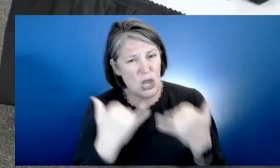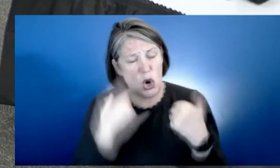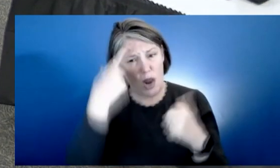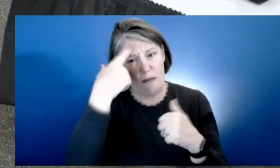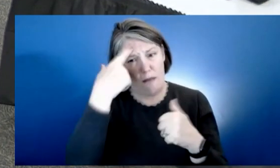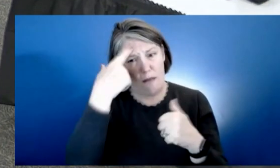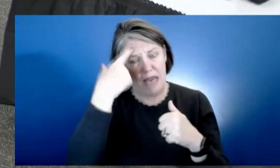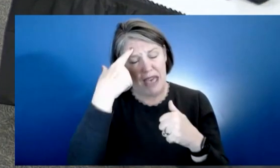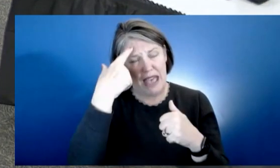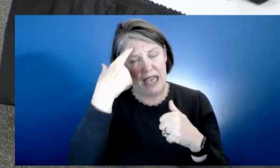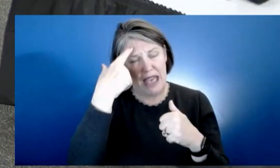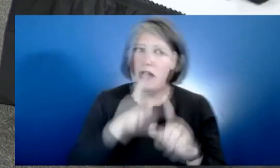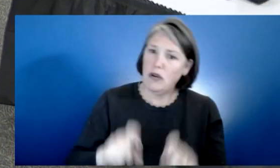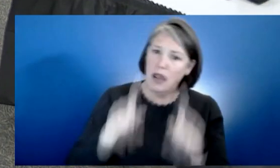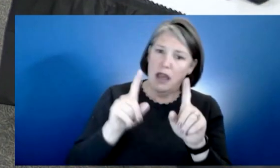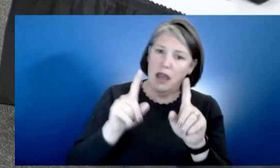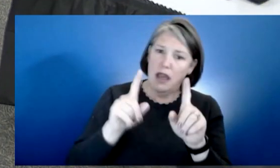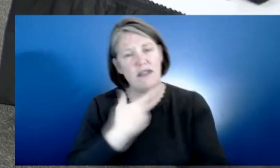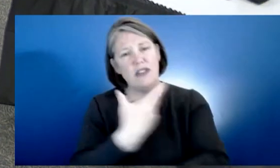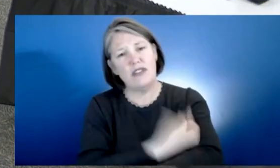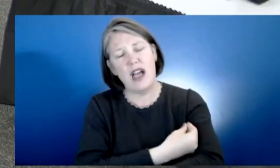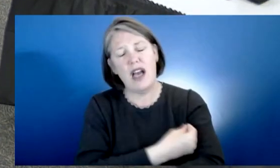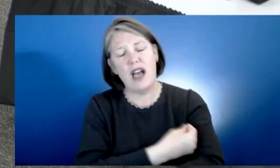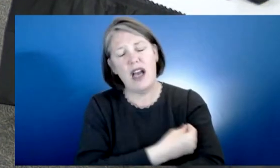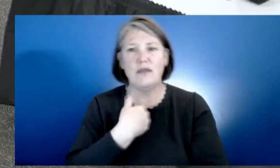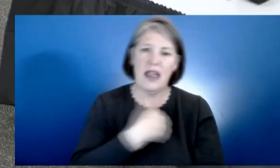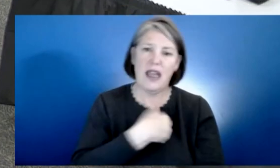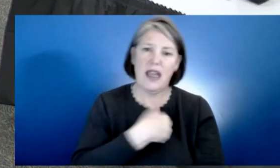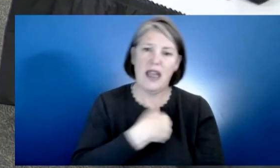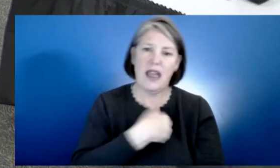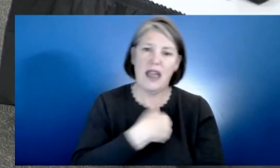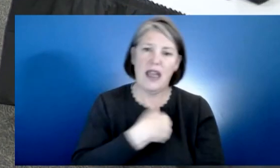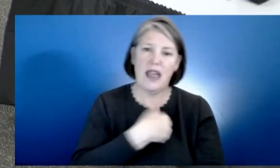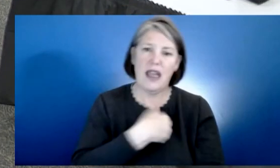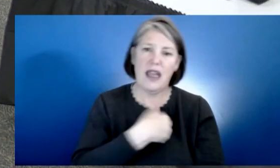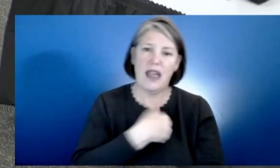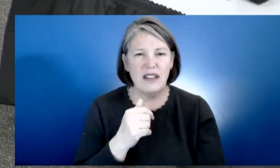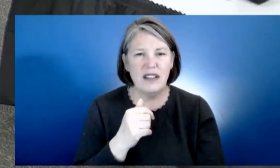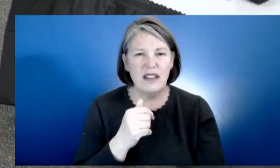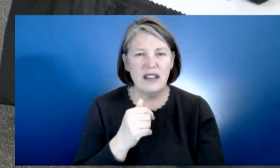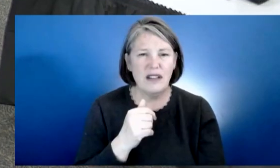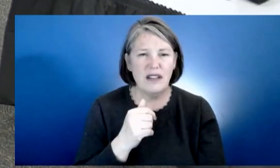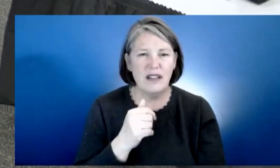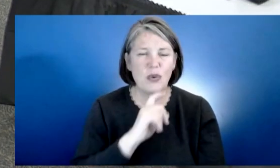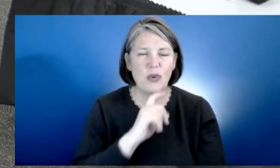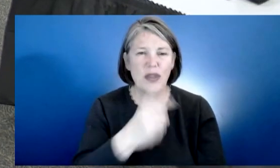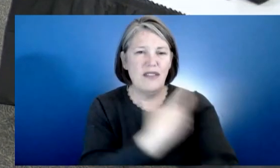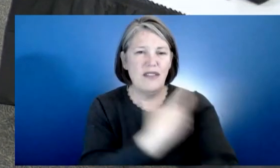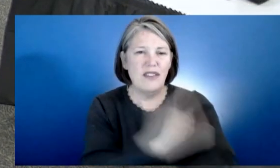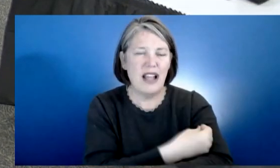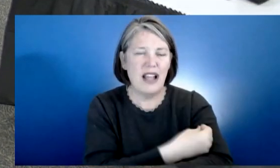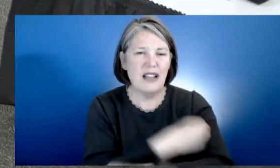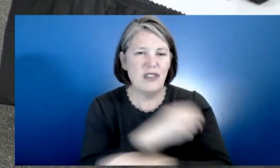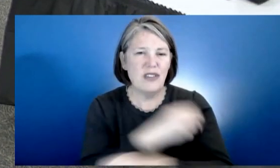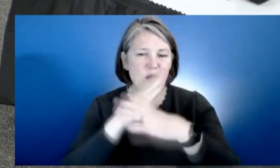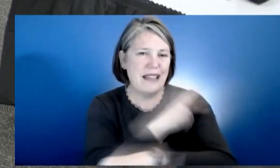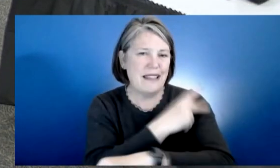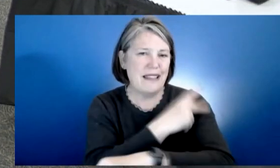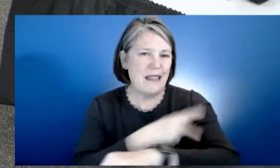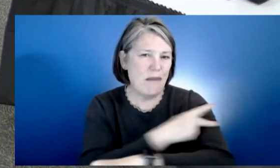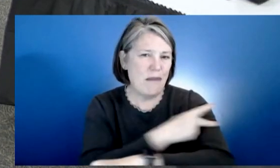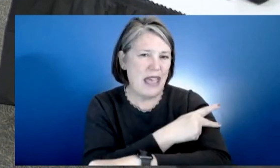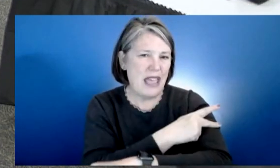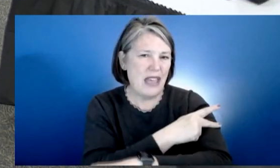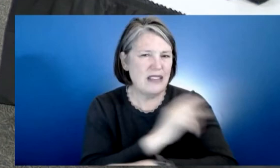who don't have their shots or aren't fully given their shots because we have to protect the patients, it